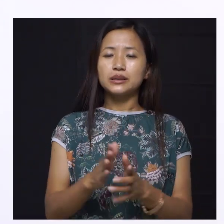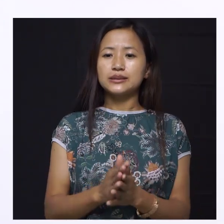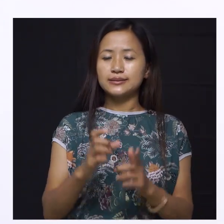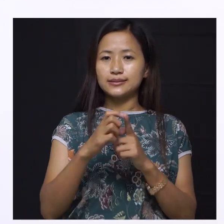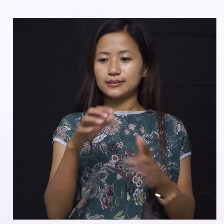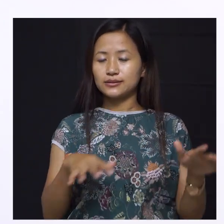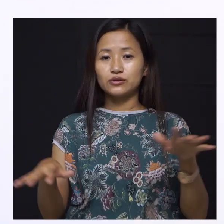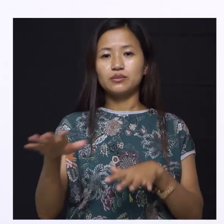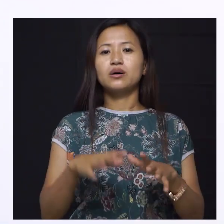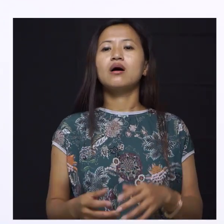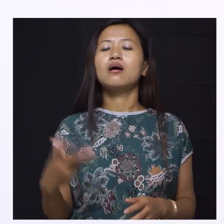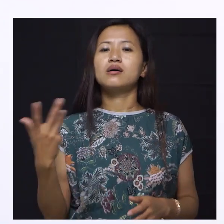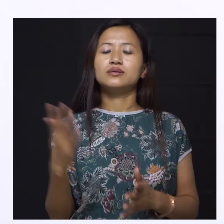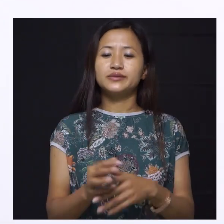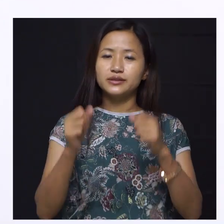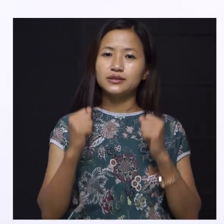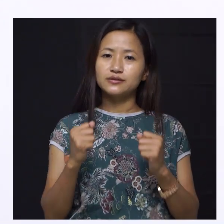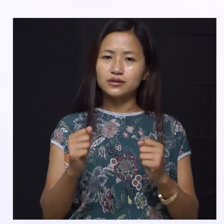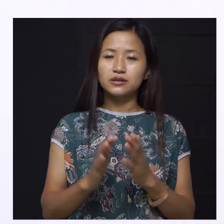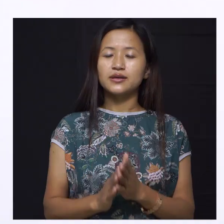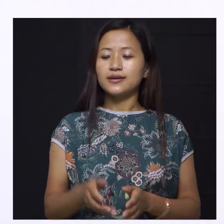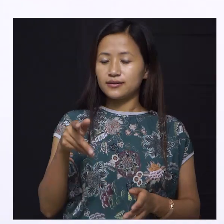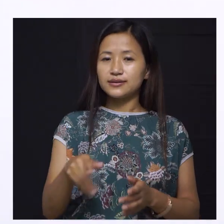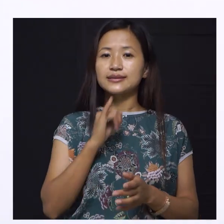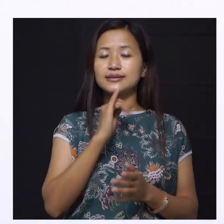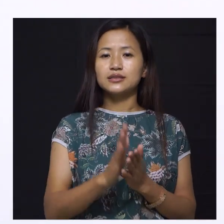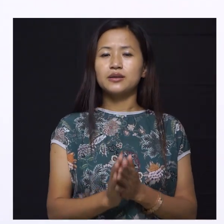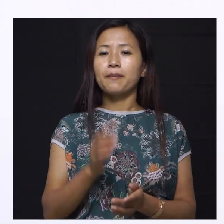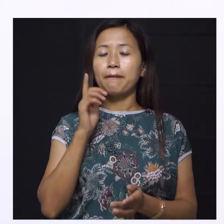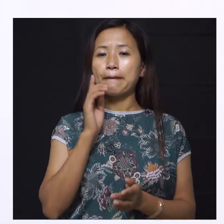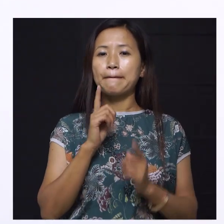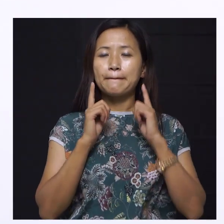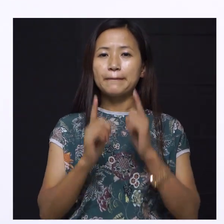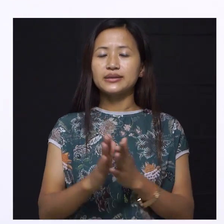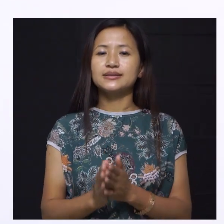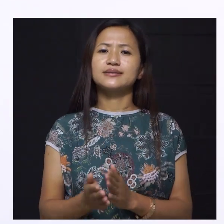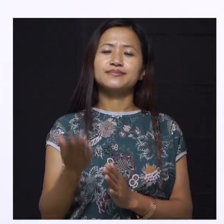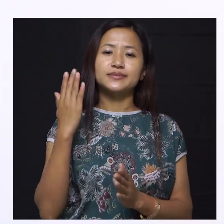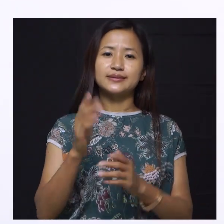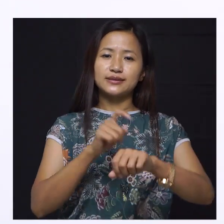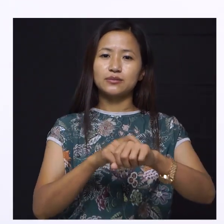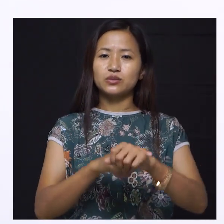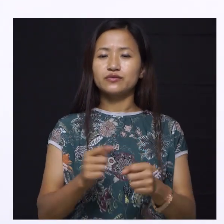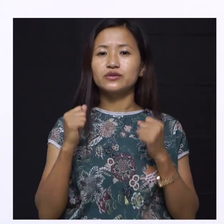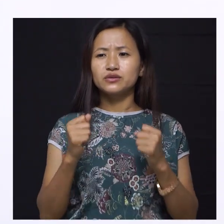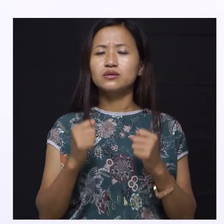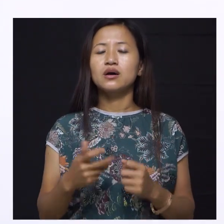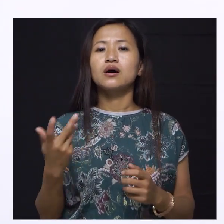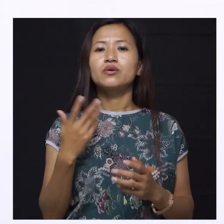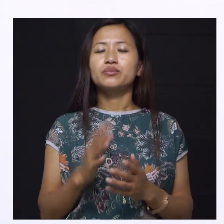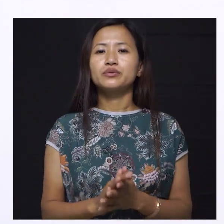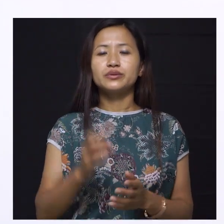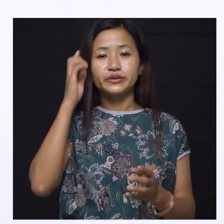will realize how difficult it would be, yet how faithful the people remains, even in times of difficulties. That is